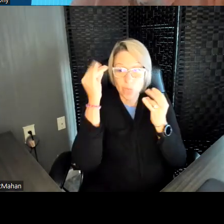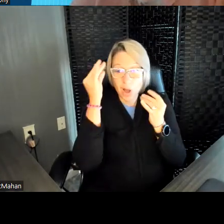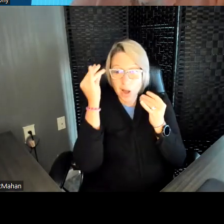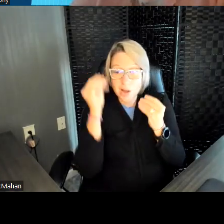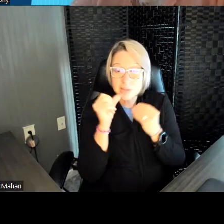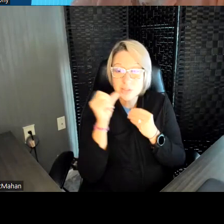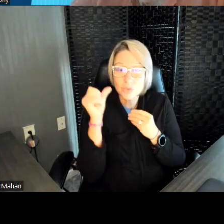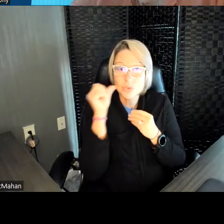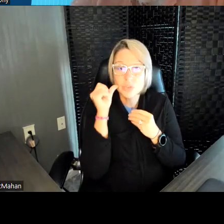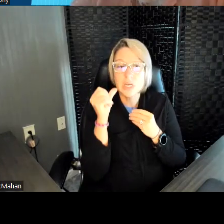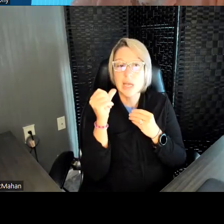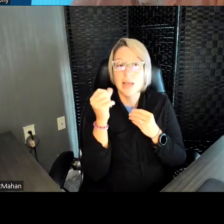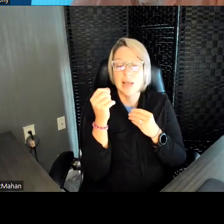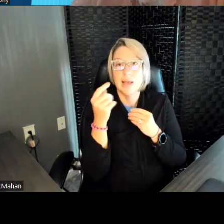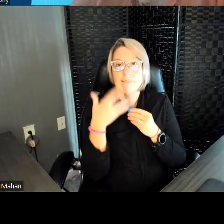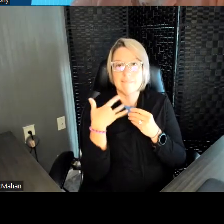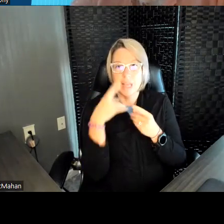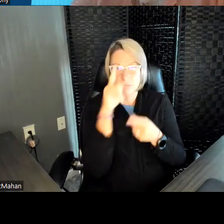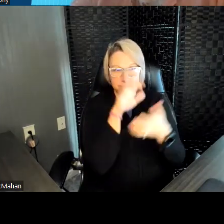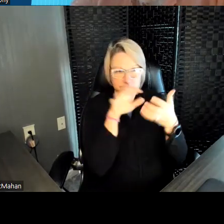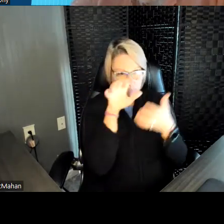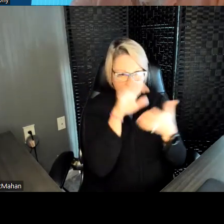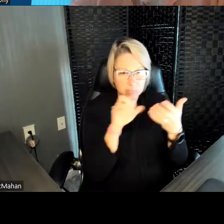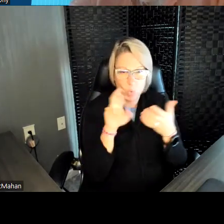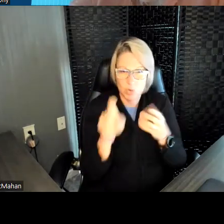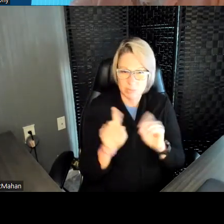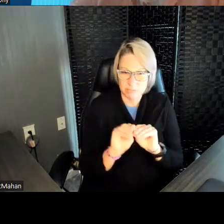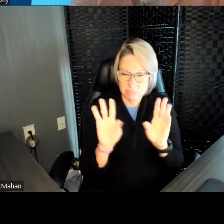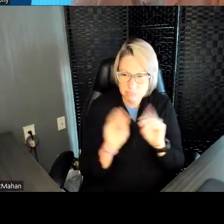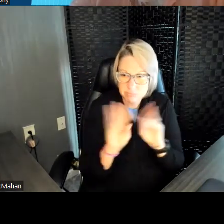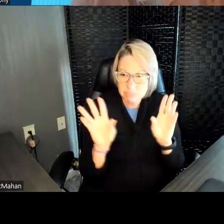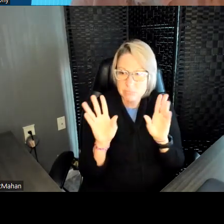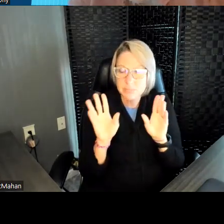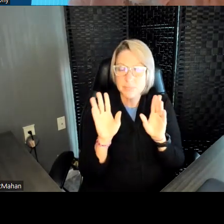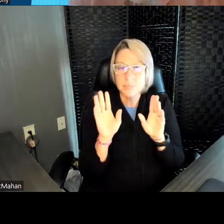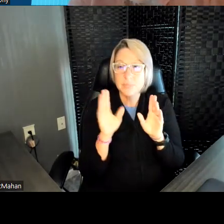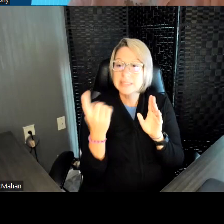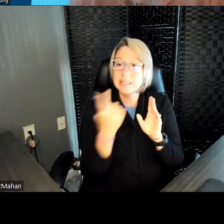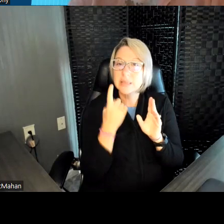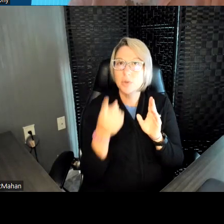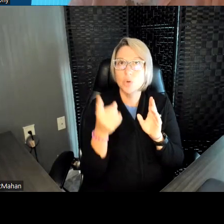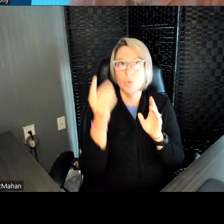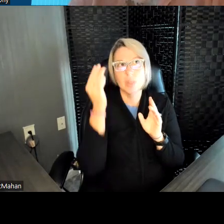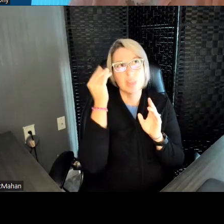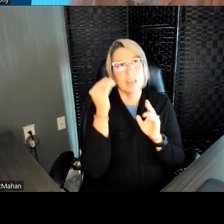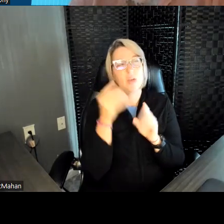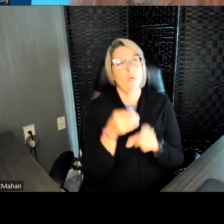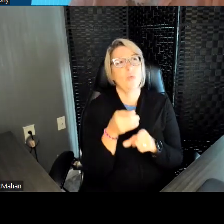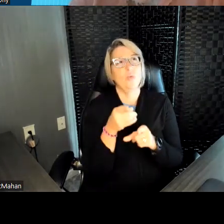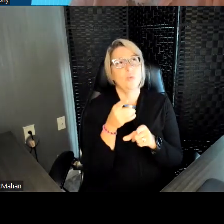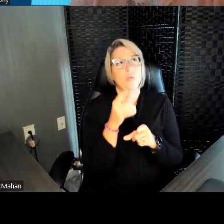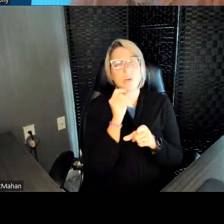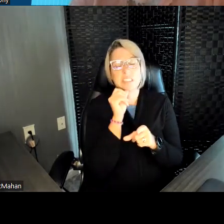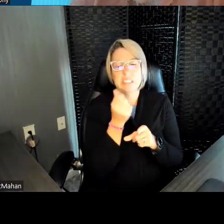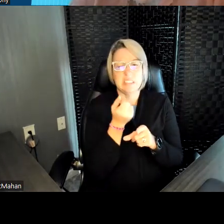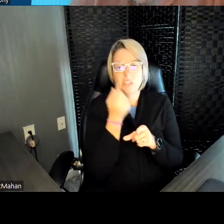any areas of confusion or need for clarification. Is there something that you were thinking, wow, I don't think I really got that from